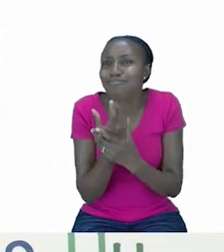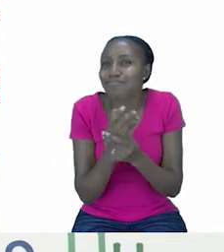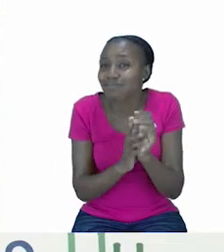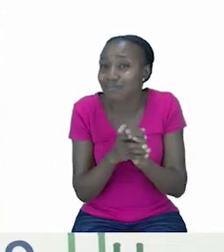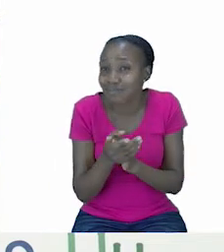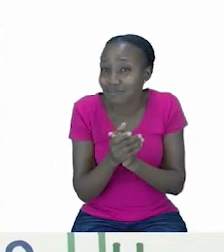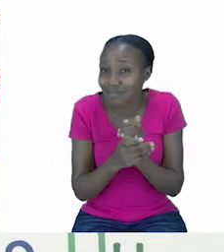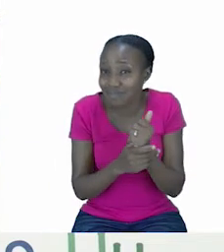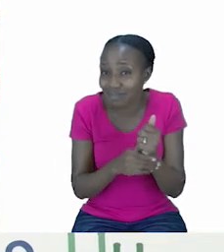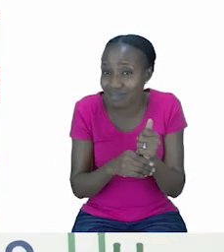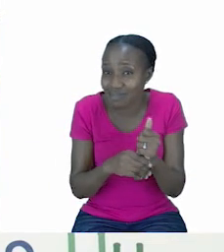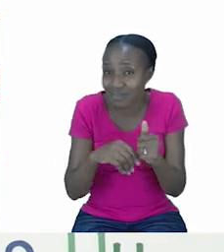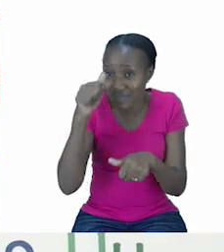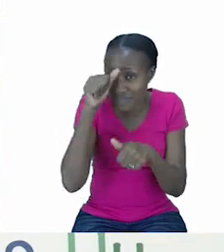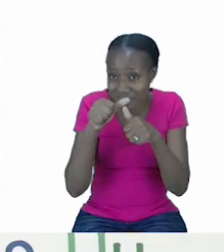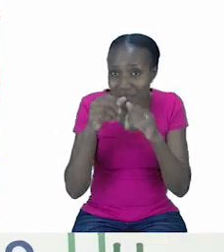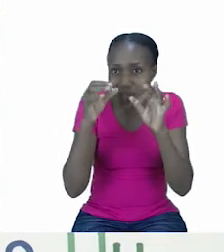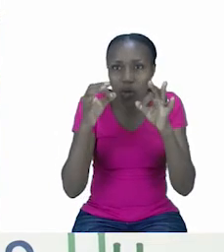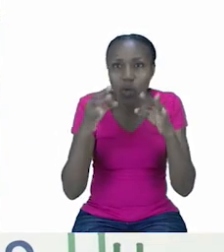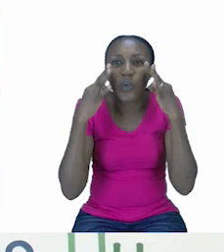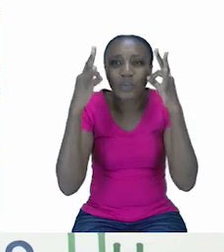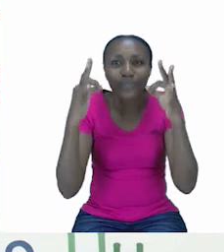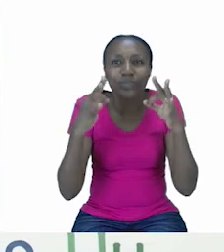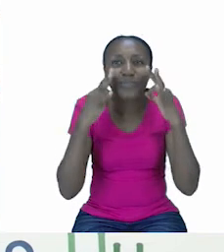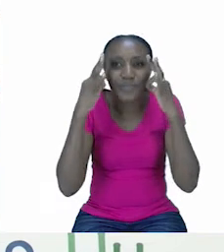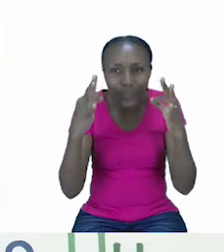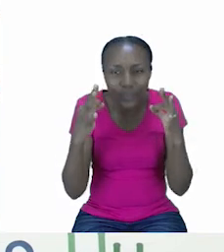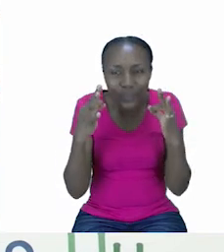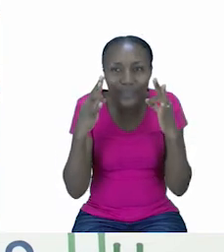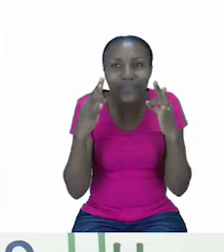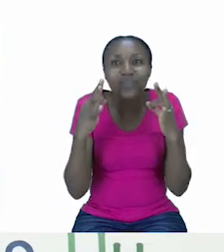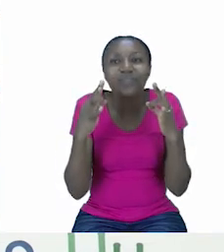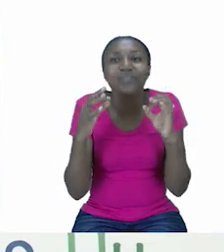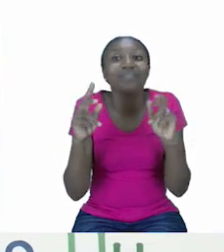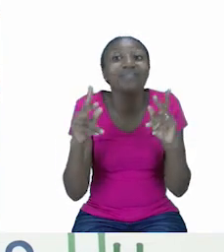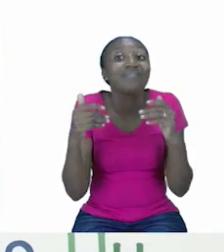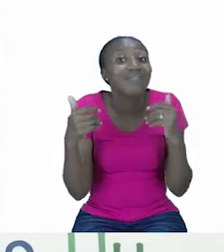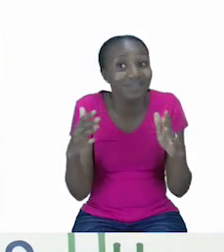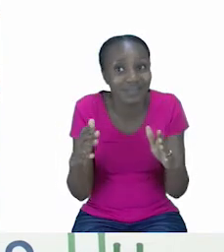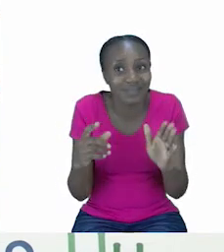remember our song? You do? Well done. Let's start.